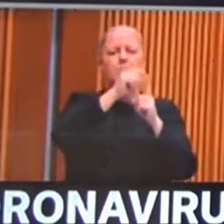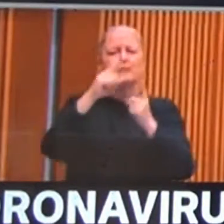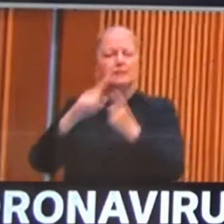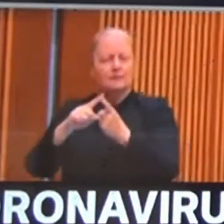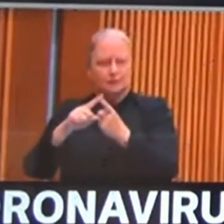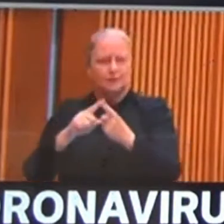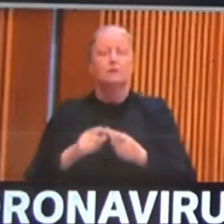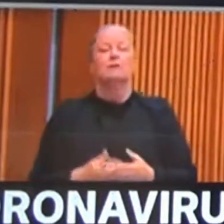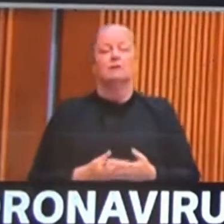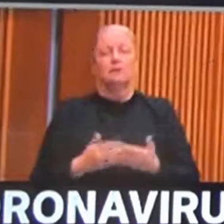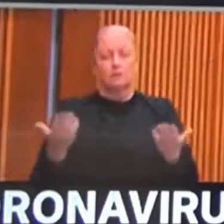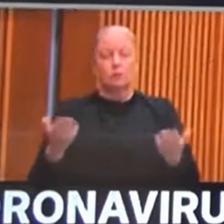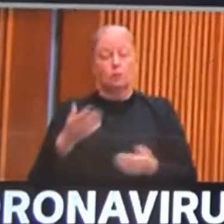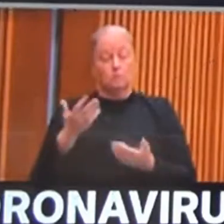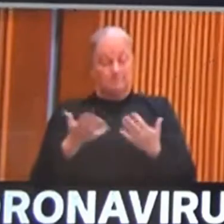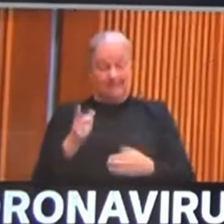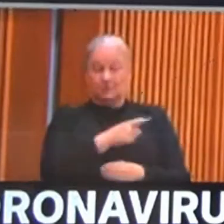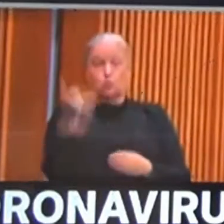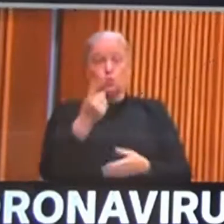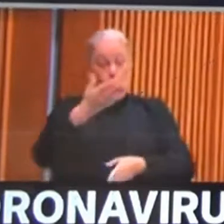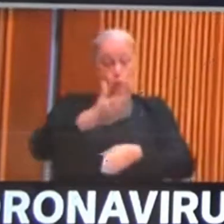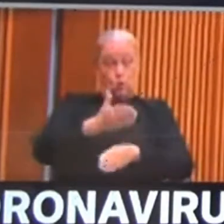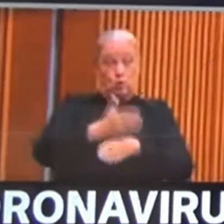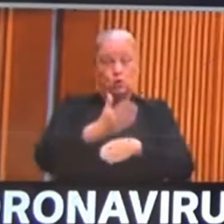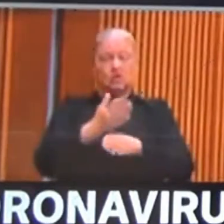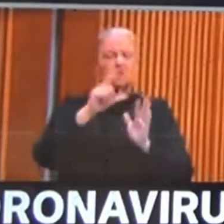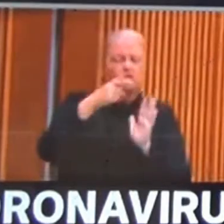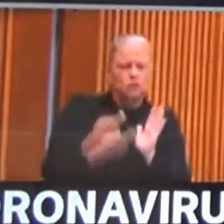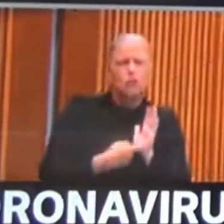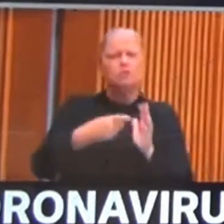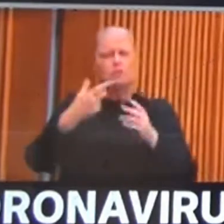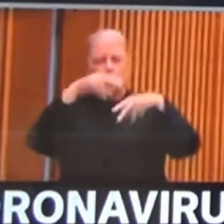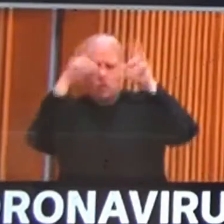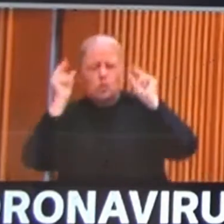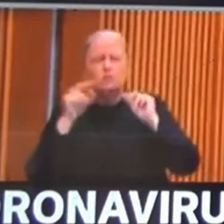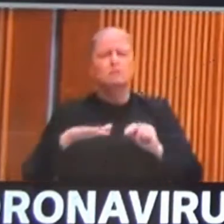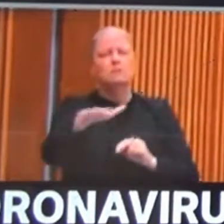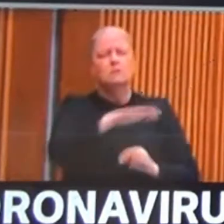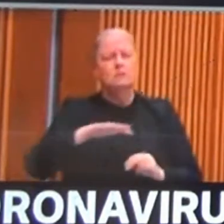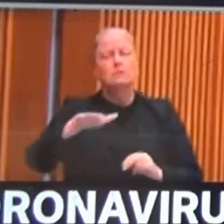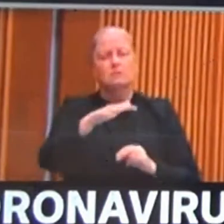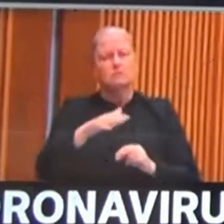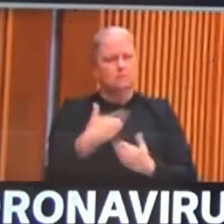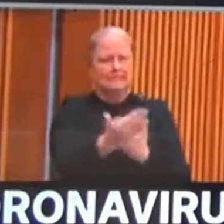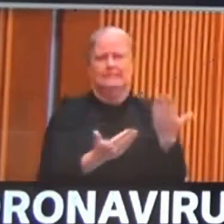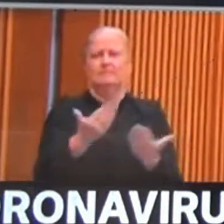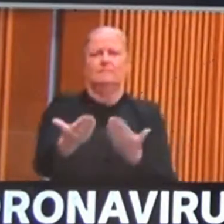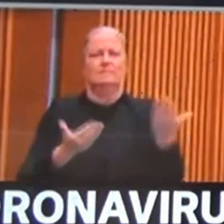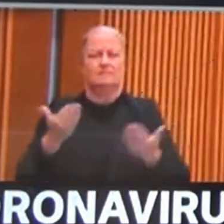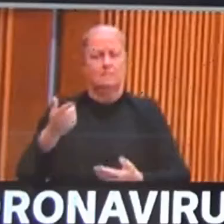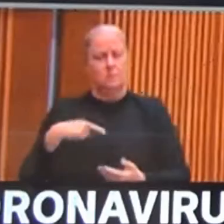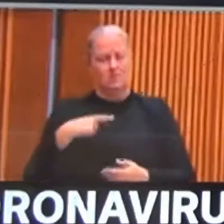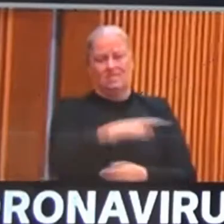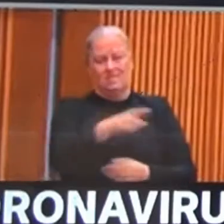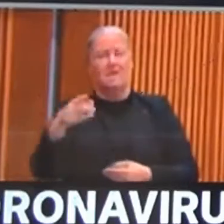is urgently required at the front line. My colleagues will gleefully and gratefully appreciate that as they go about